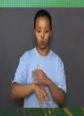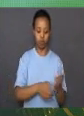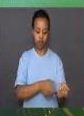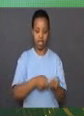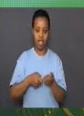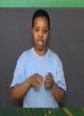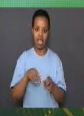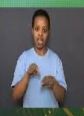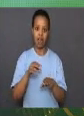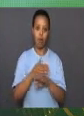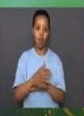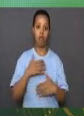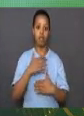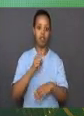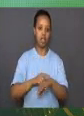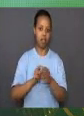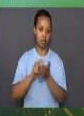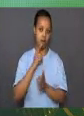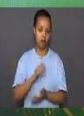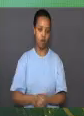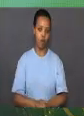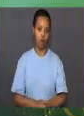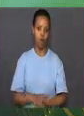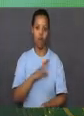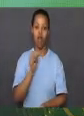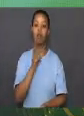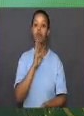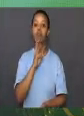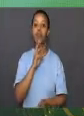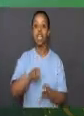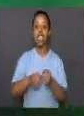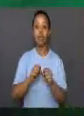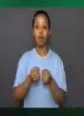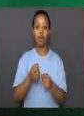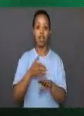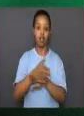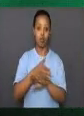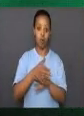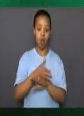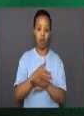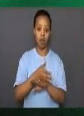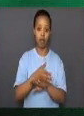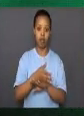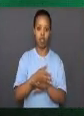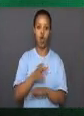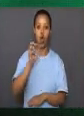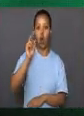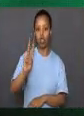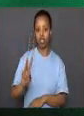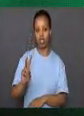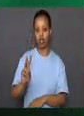by transpiration. When water is broken down, it produces